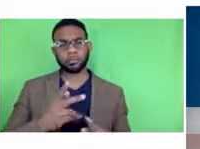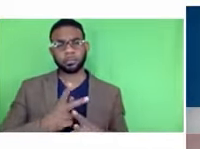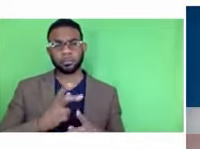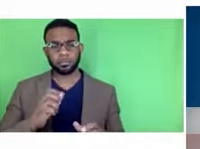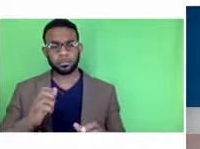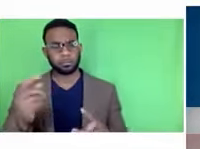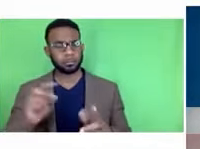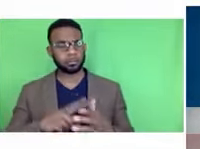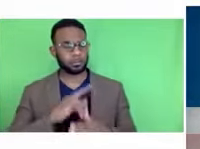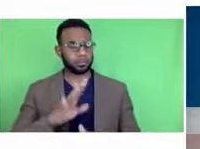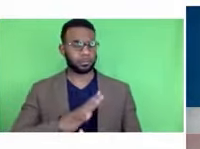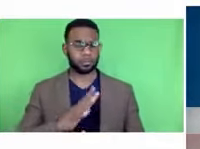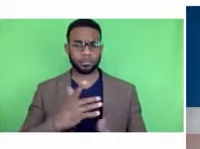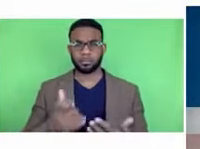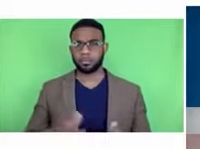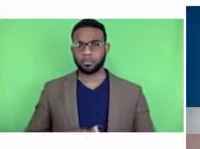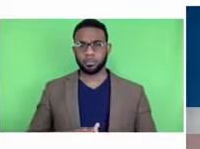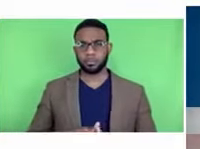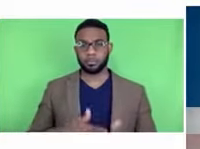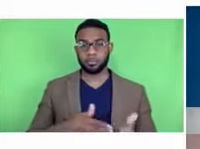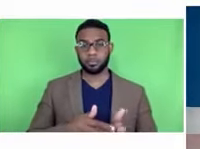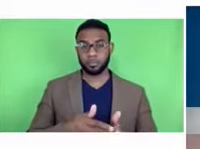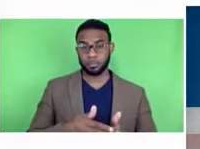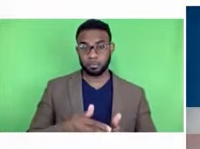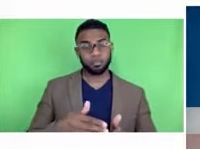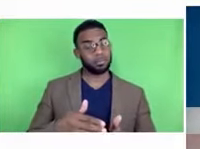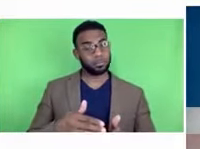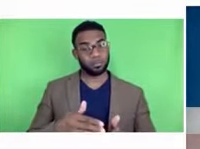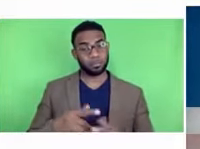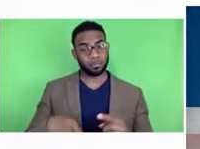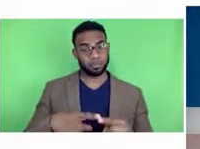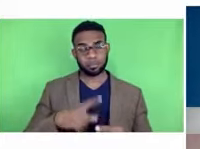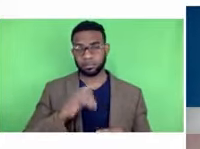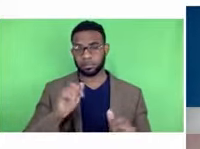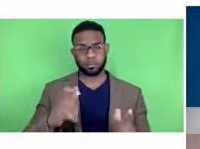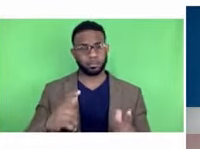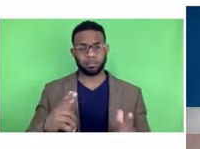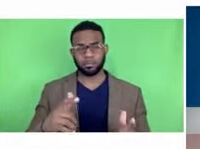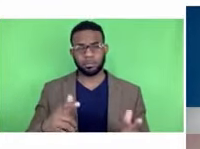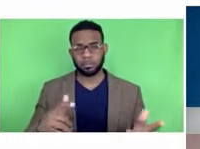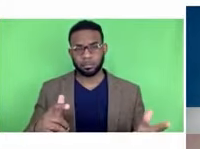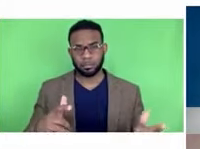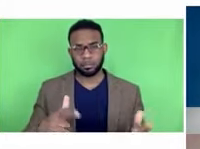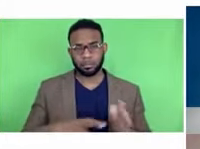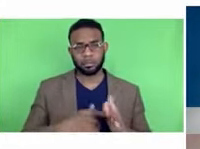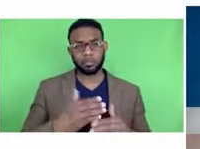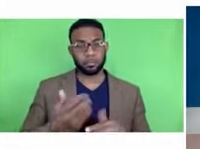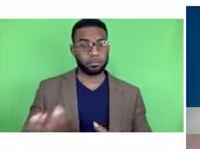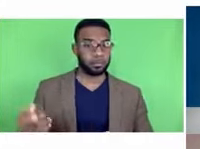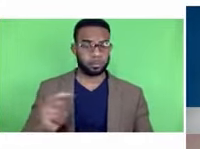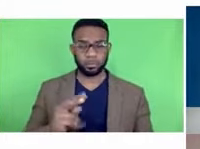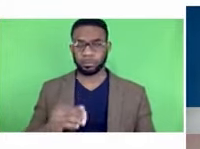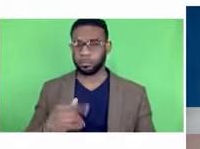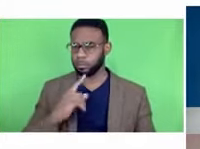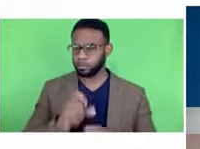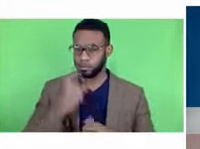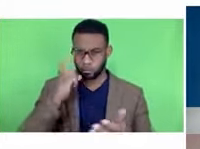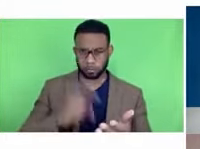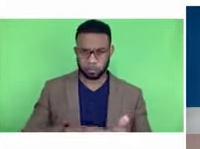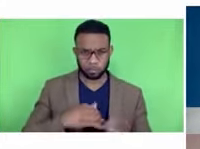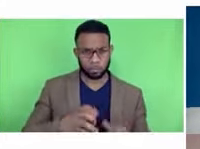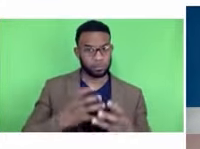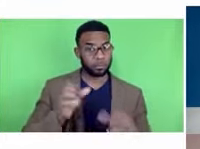fine. And, you know, oftentimes mileage is really all that it takes. So, I mean, from our perspective, and we certainly recognize we've got a